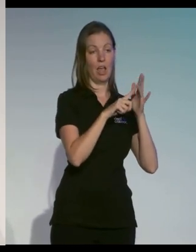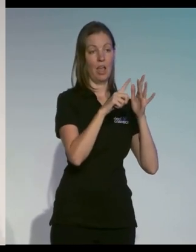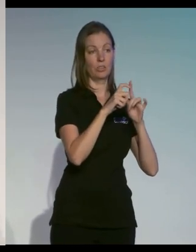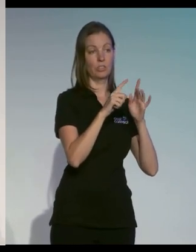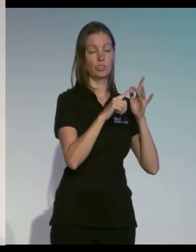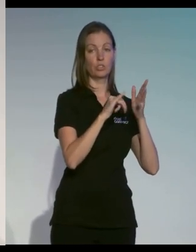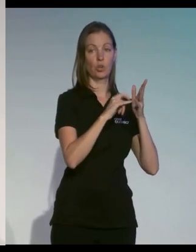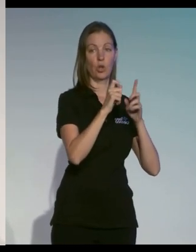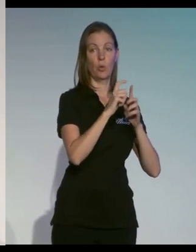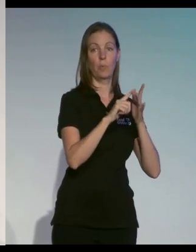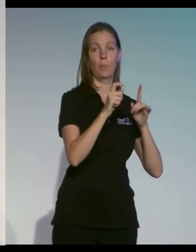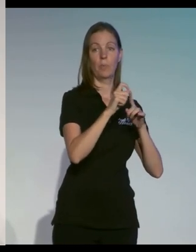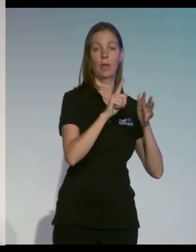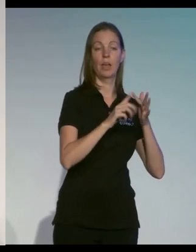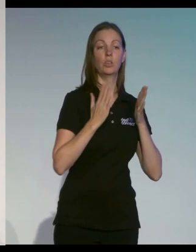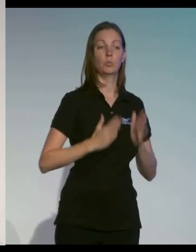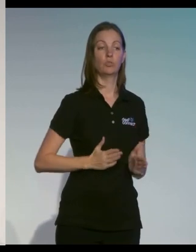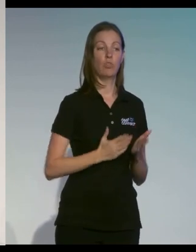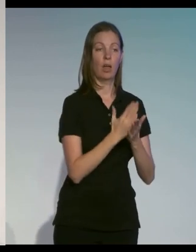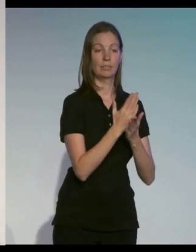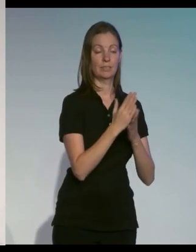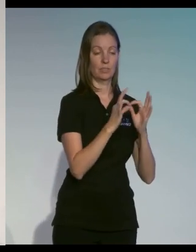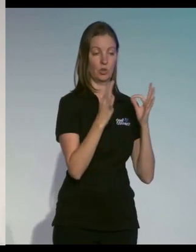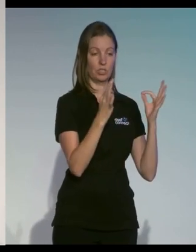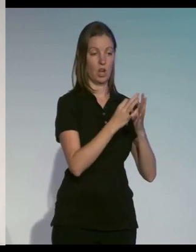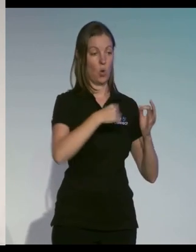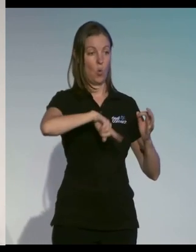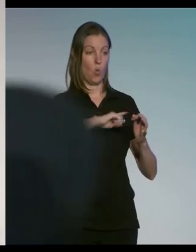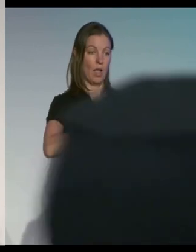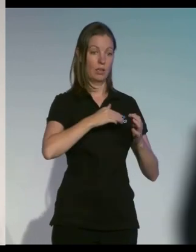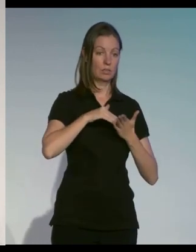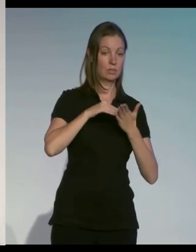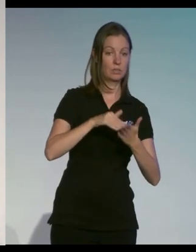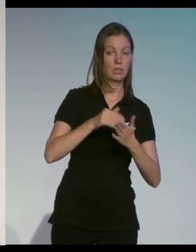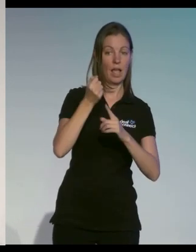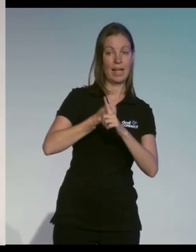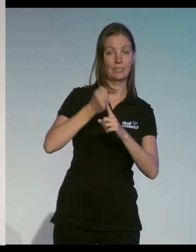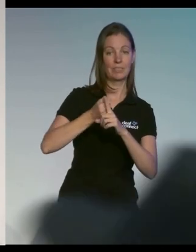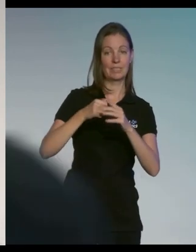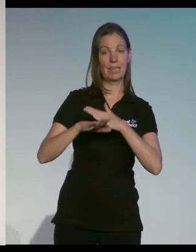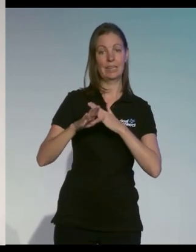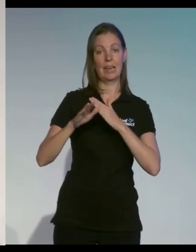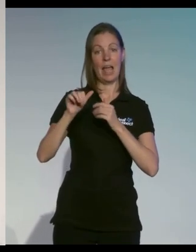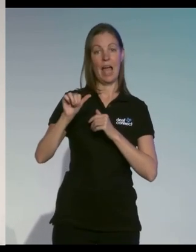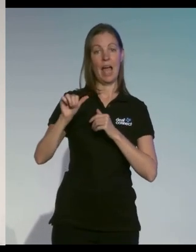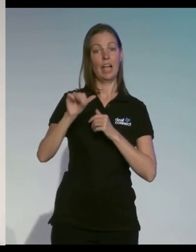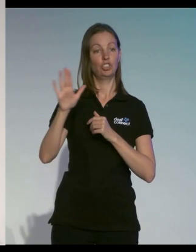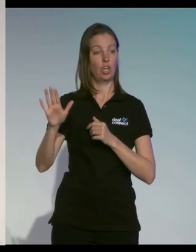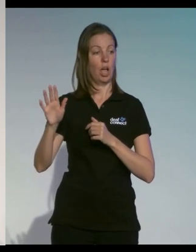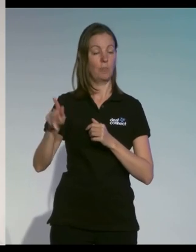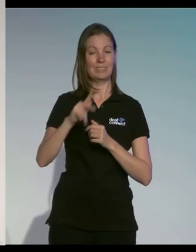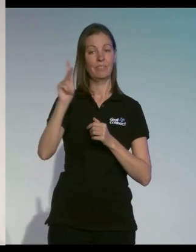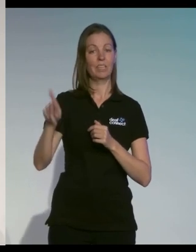skill is assisting activists in the Asia-Pacific region to write shadow reports, to